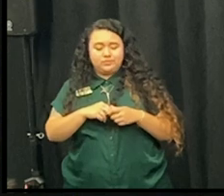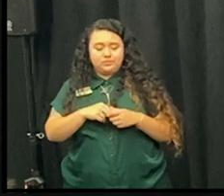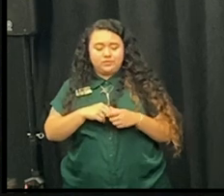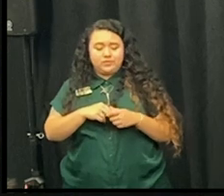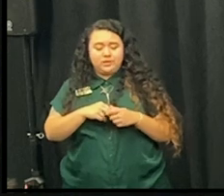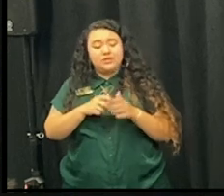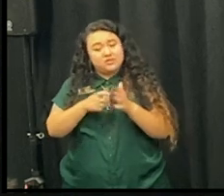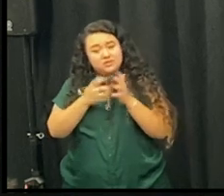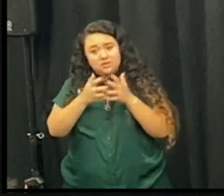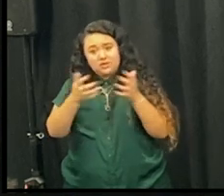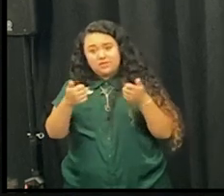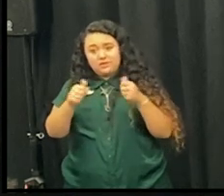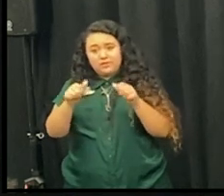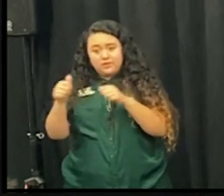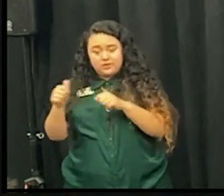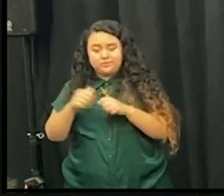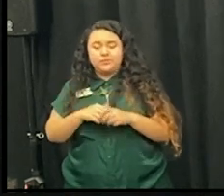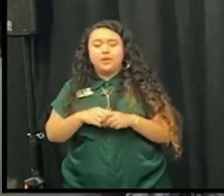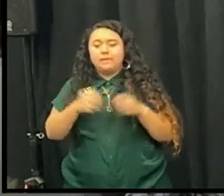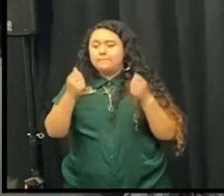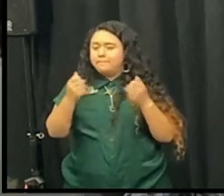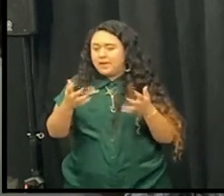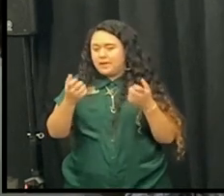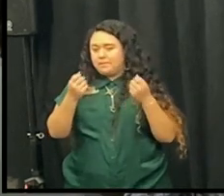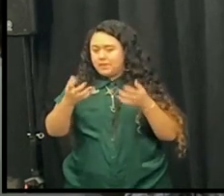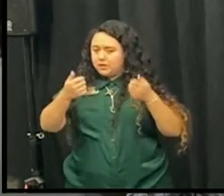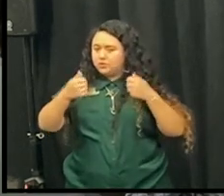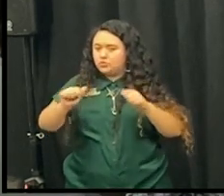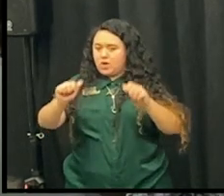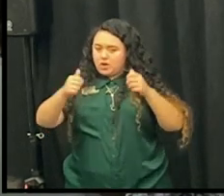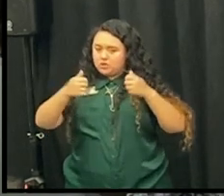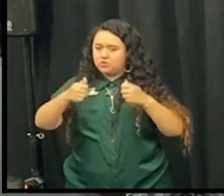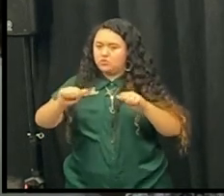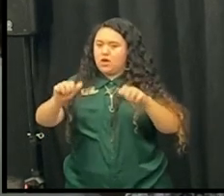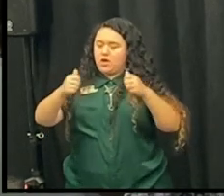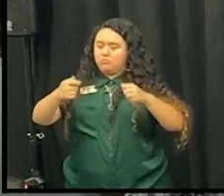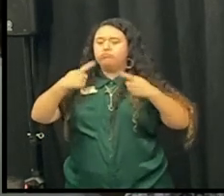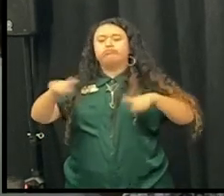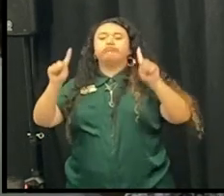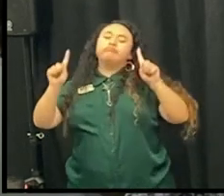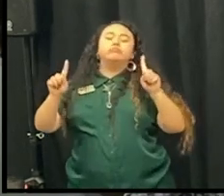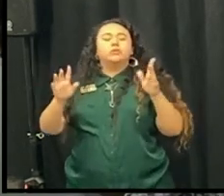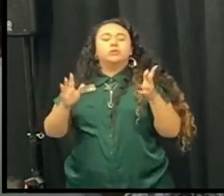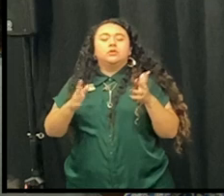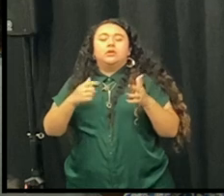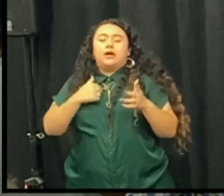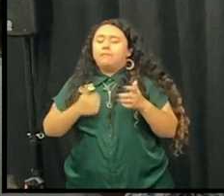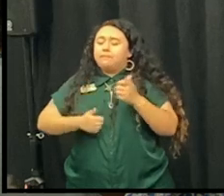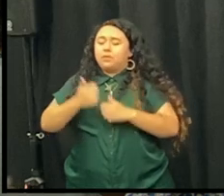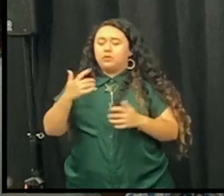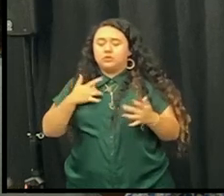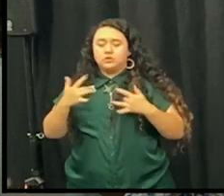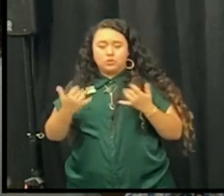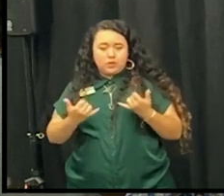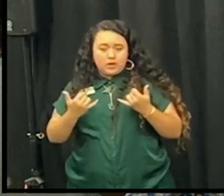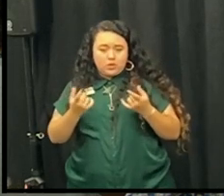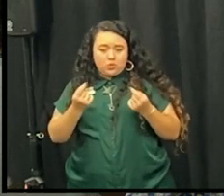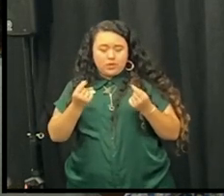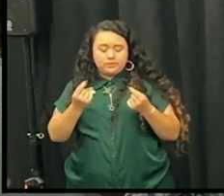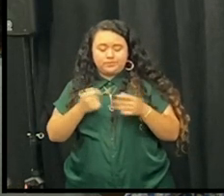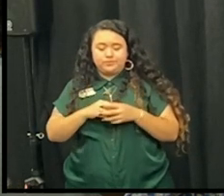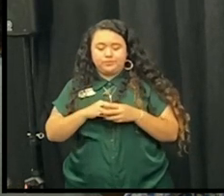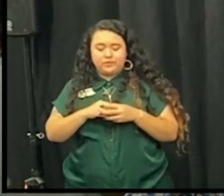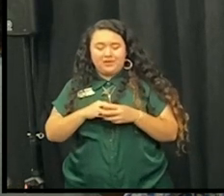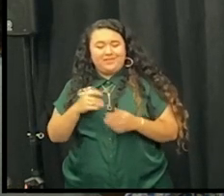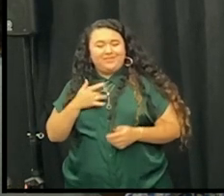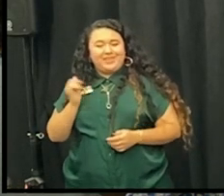it takes a lot of effort and it takes many tries. And what I'm the most concerned right now is about it's